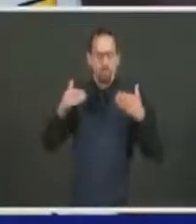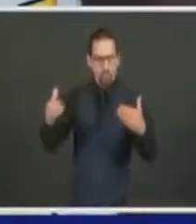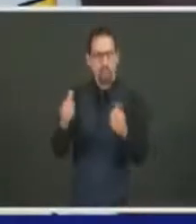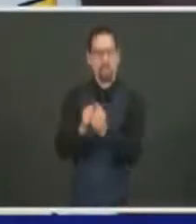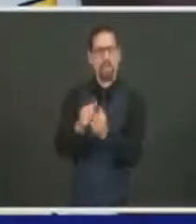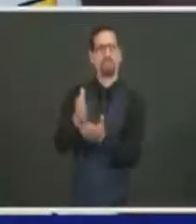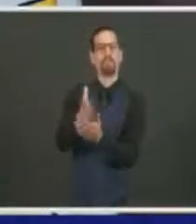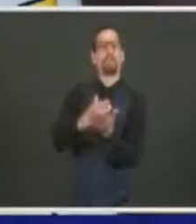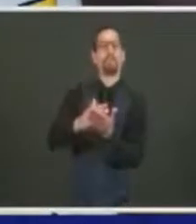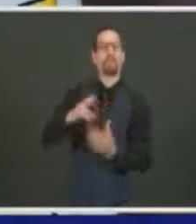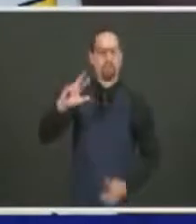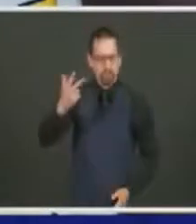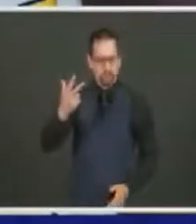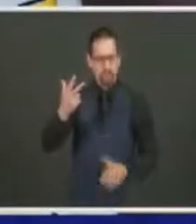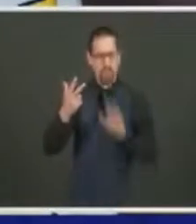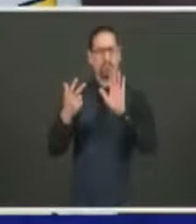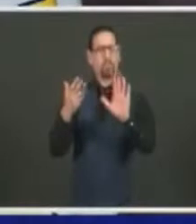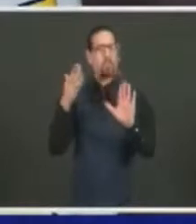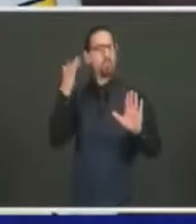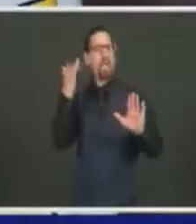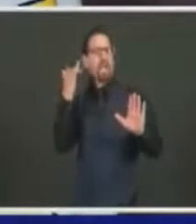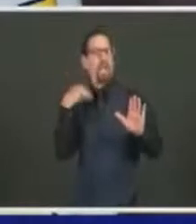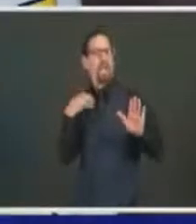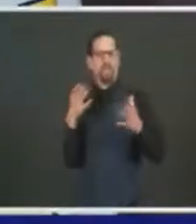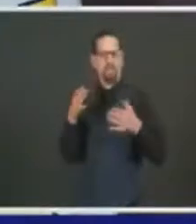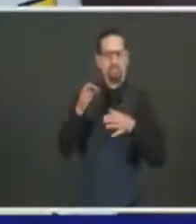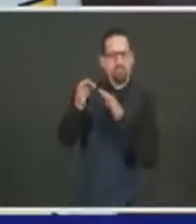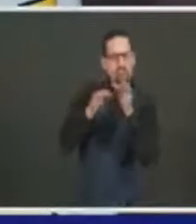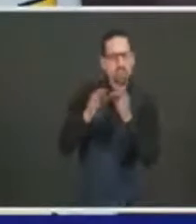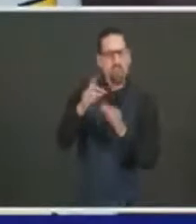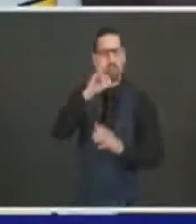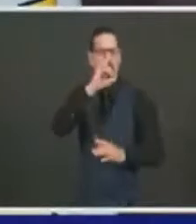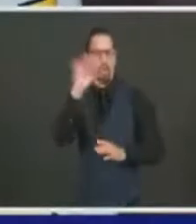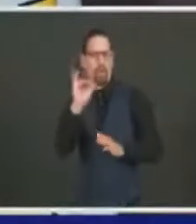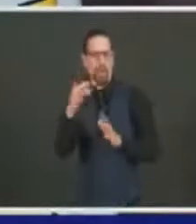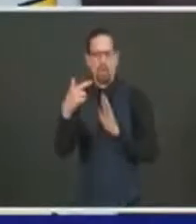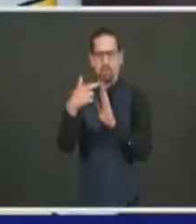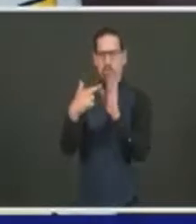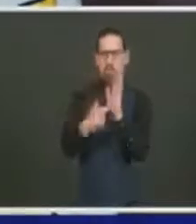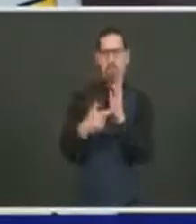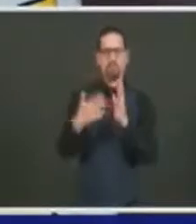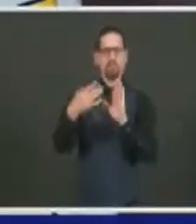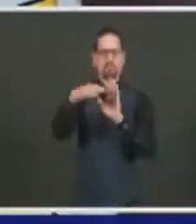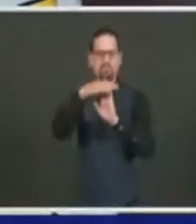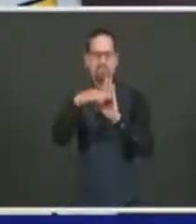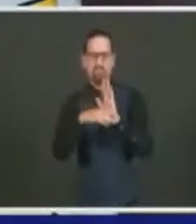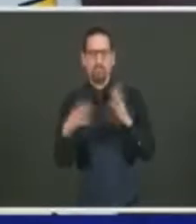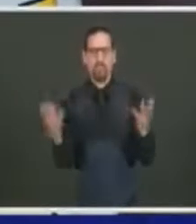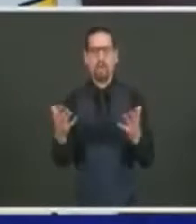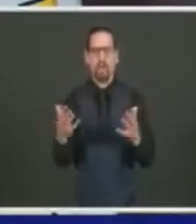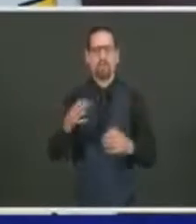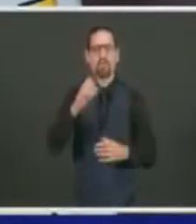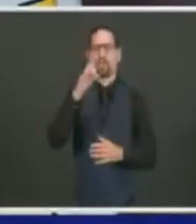like in phase 3. But before I do that, I just would like you to hear me out